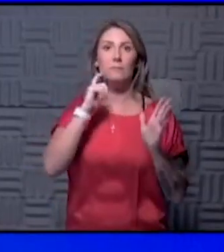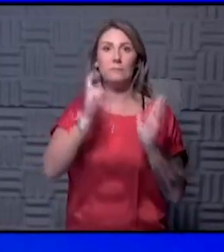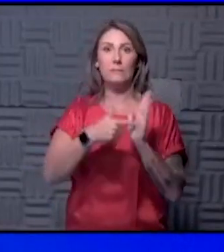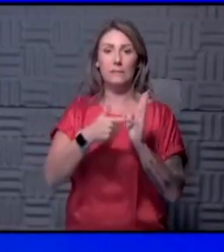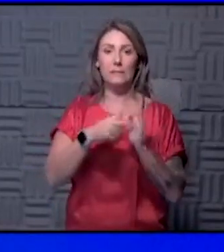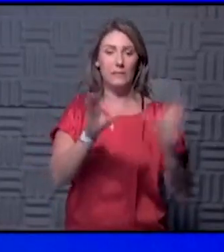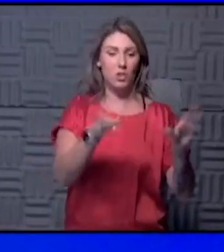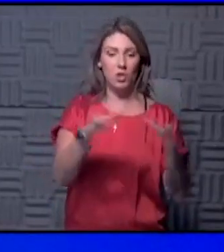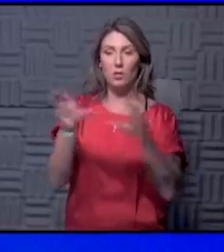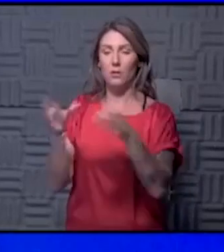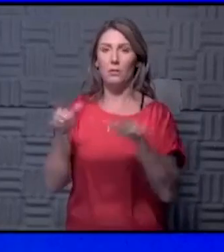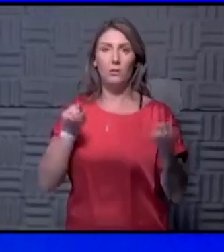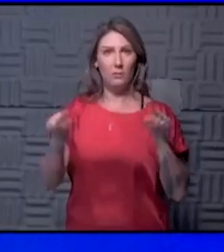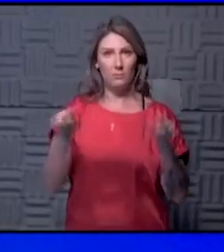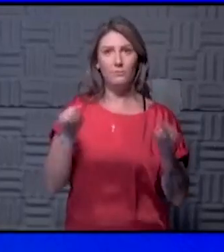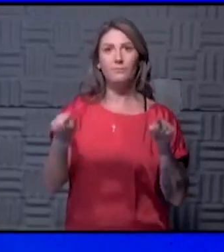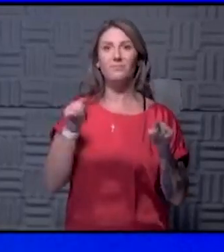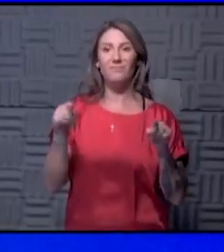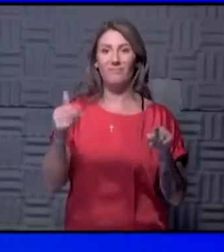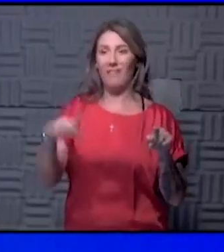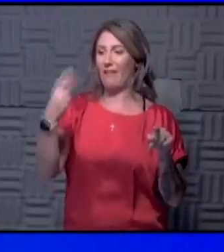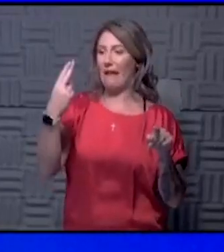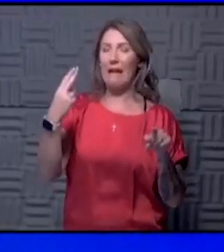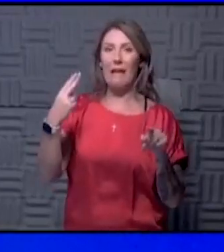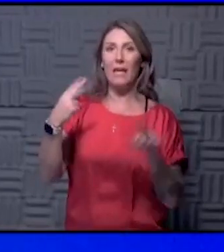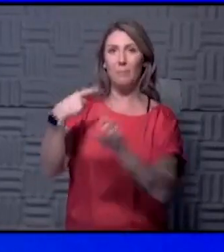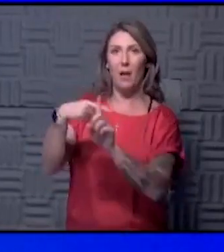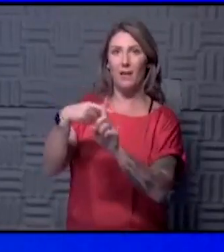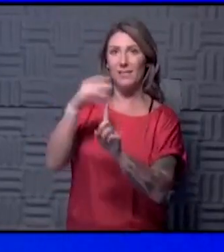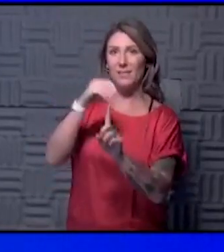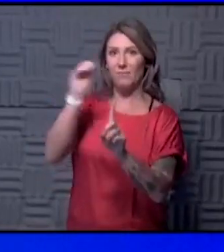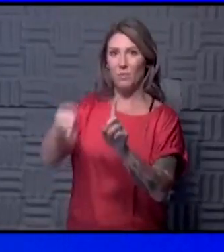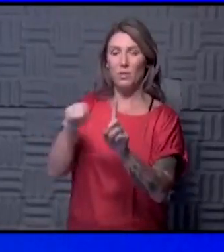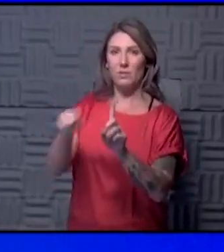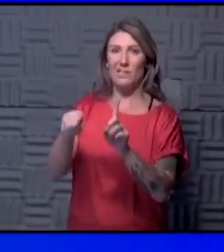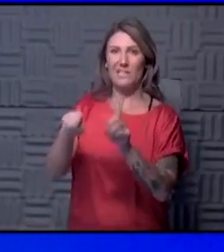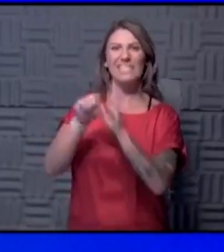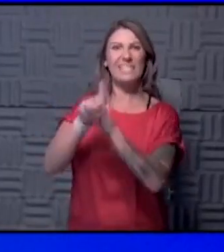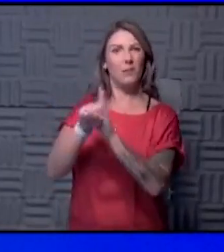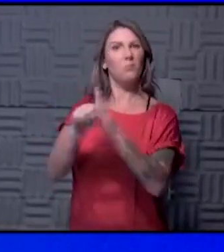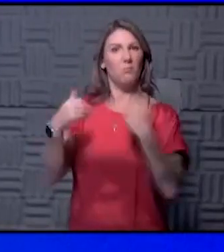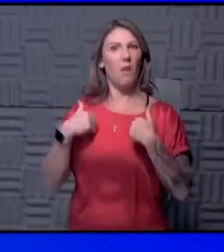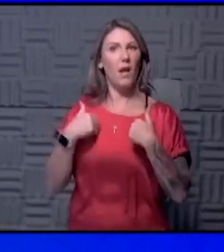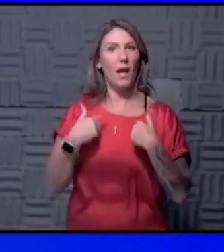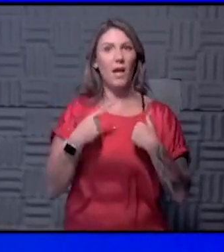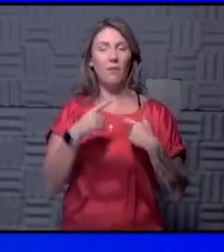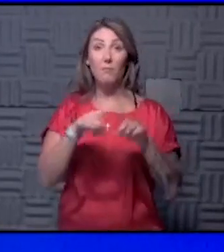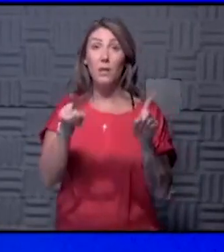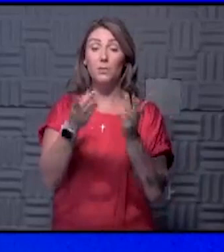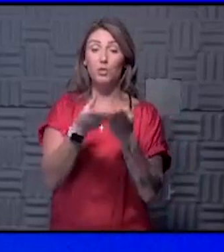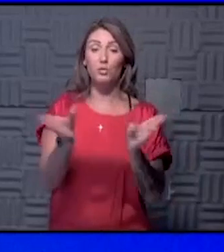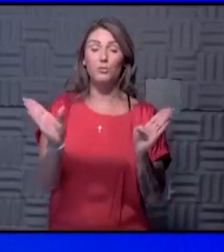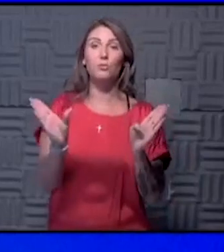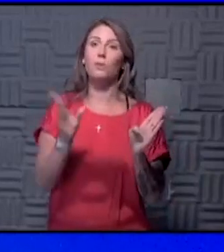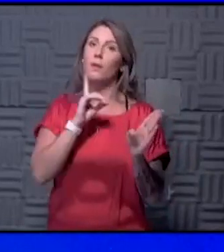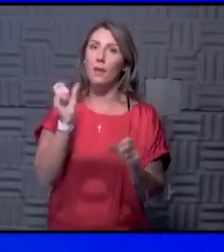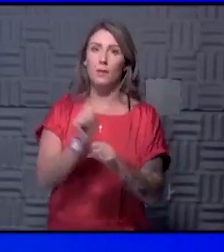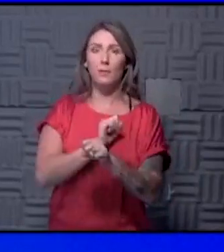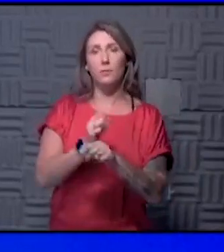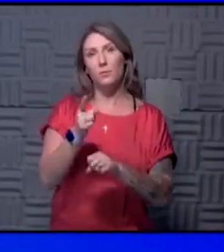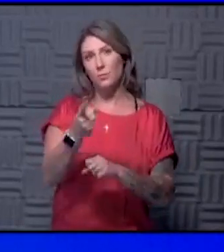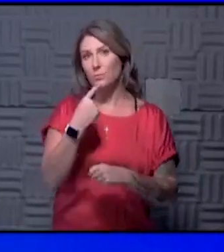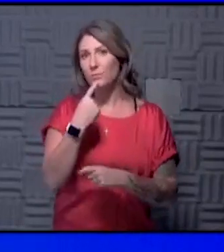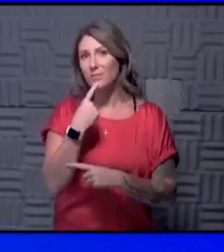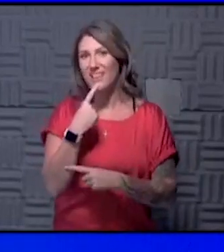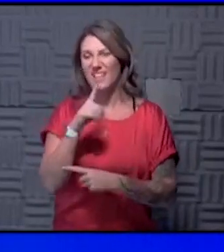of they are having a lot of high percentage positive, but those are for symptomatic people, so you would expect those to be positive. But in general, absolutely what you said is